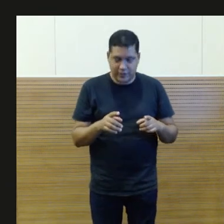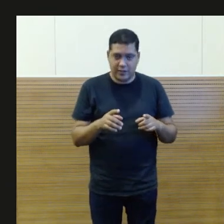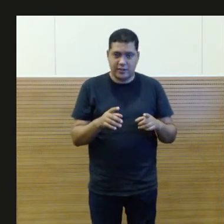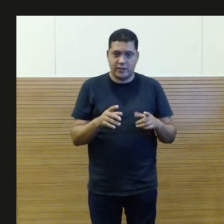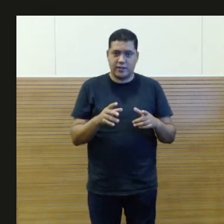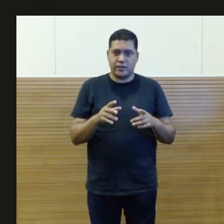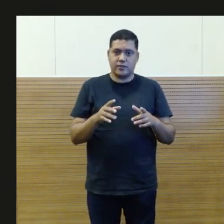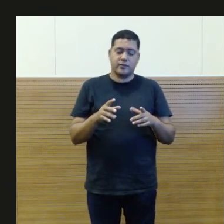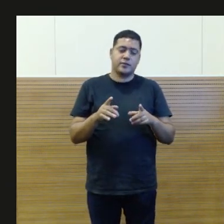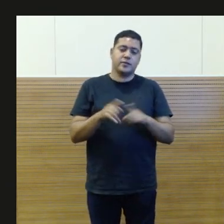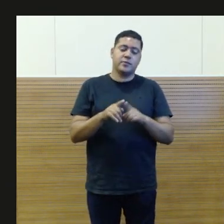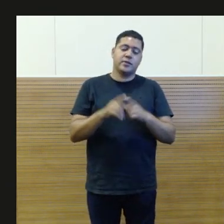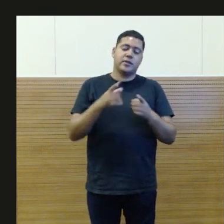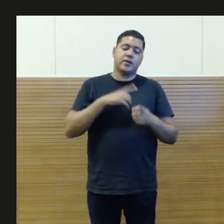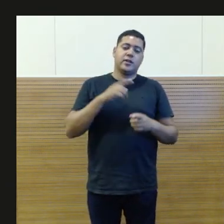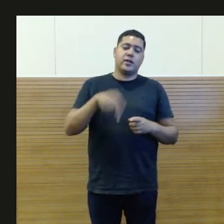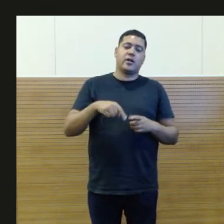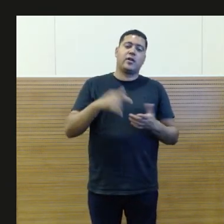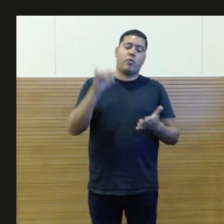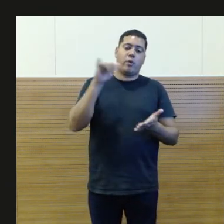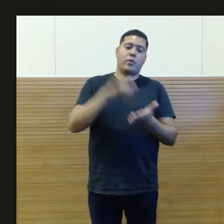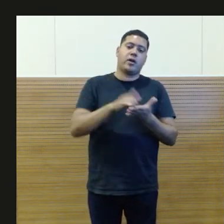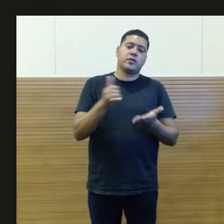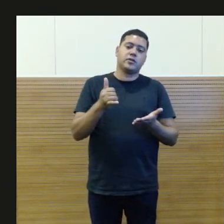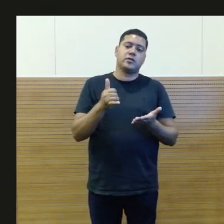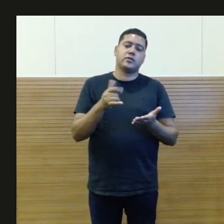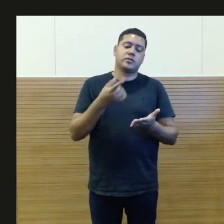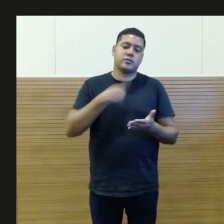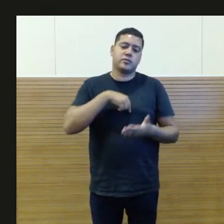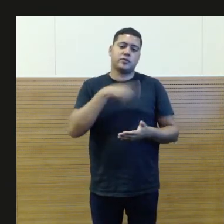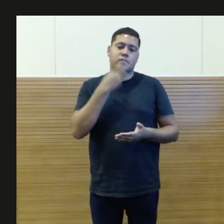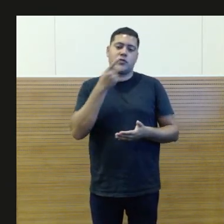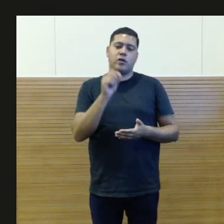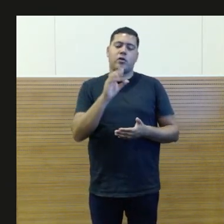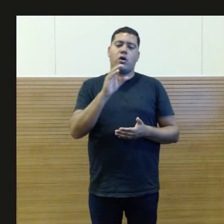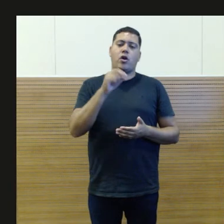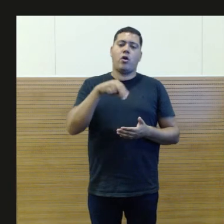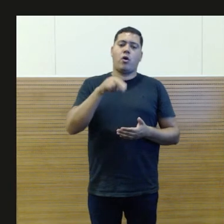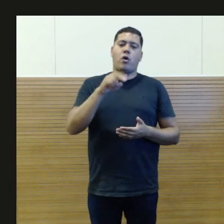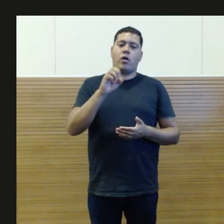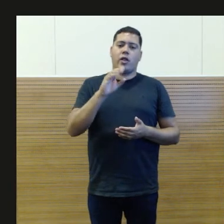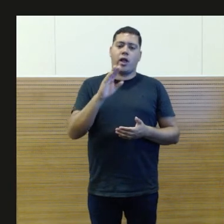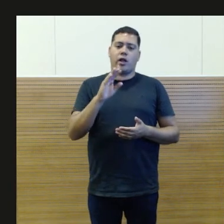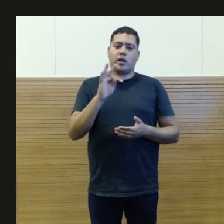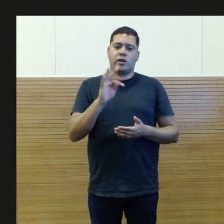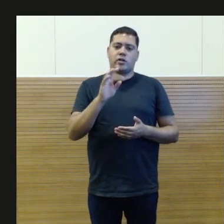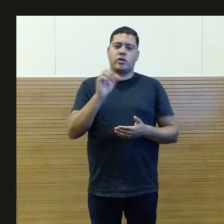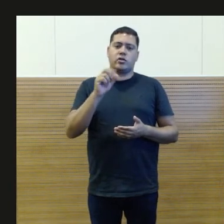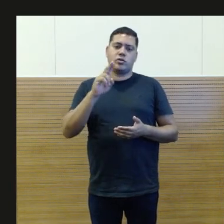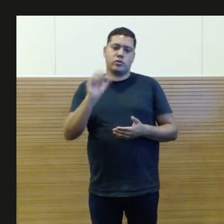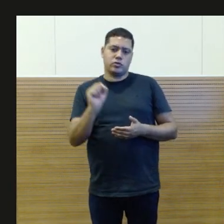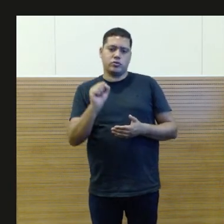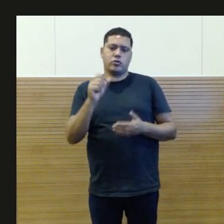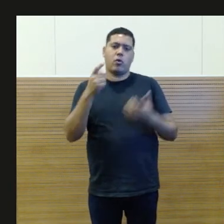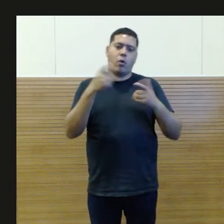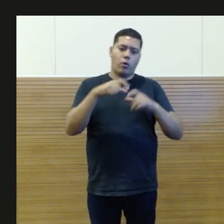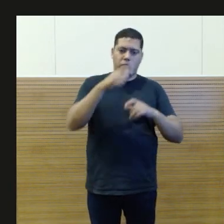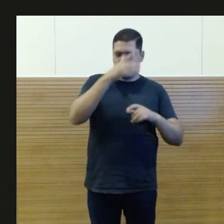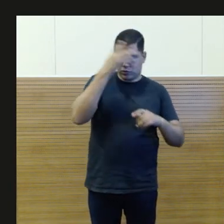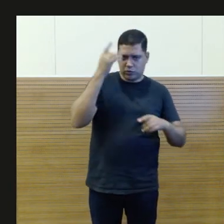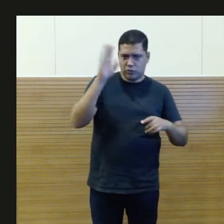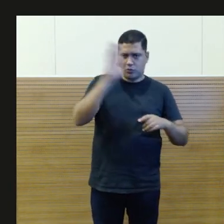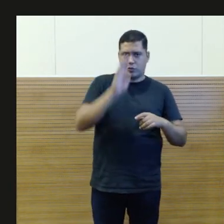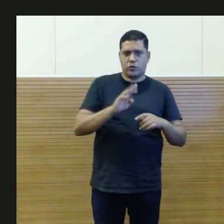recently, Brazil has approved a new model of nutritional frontal nutritional labeling. And